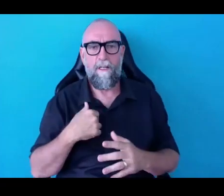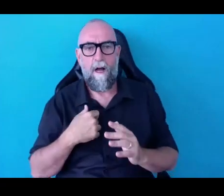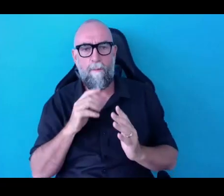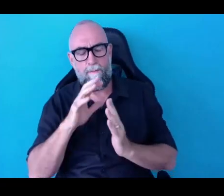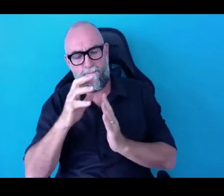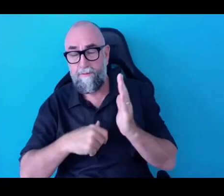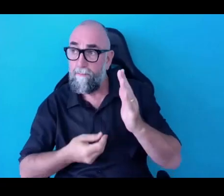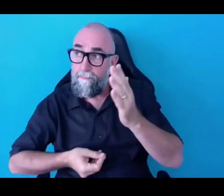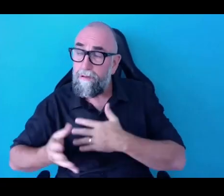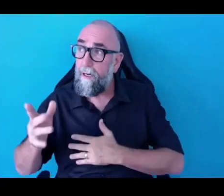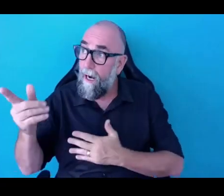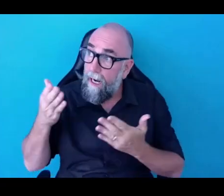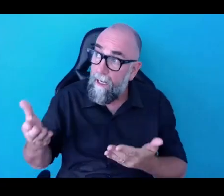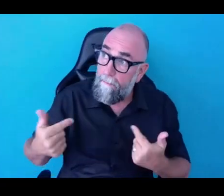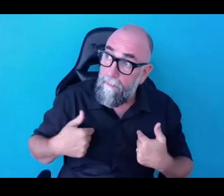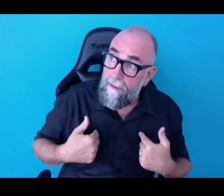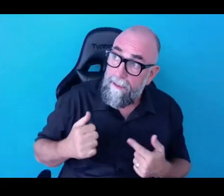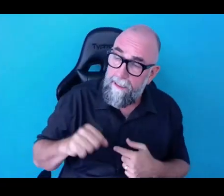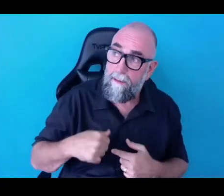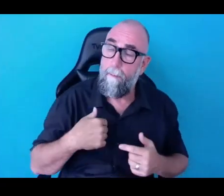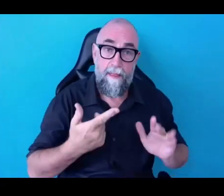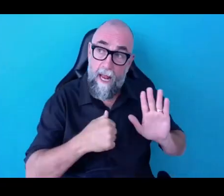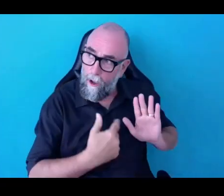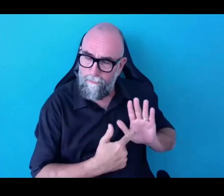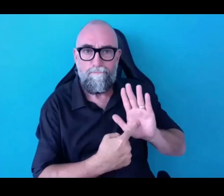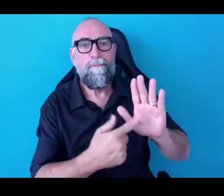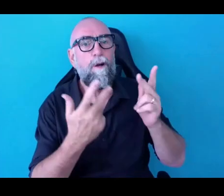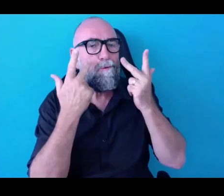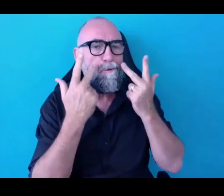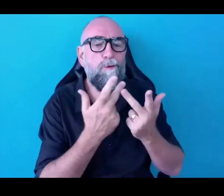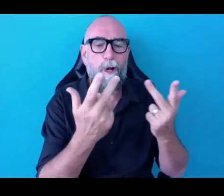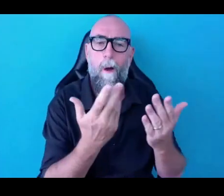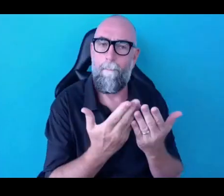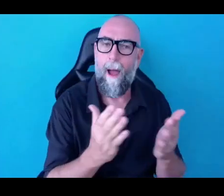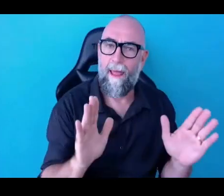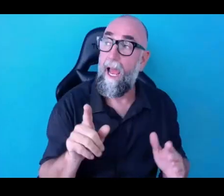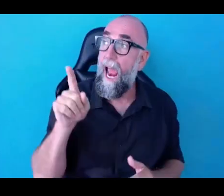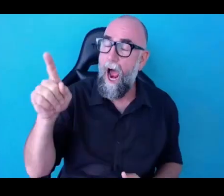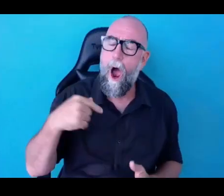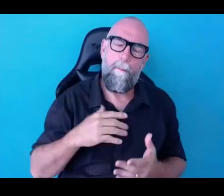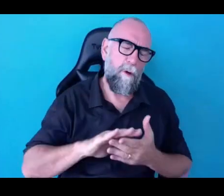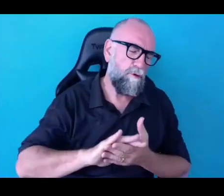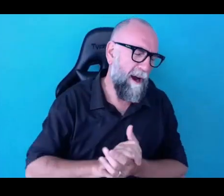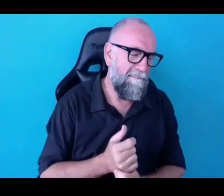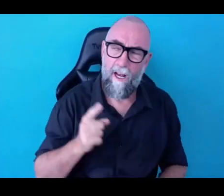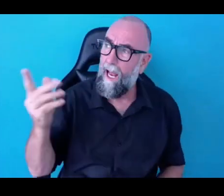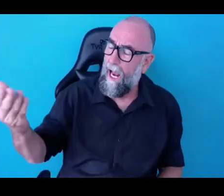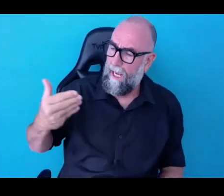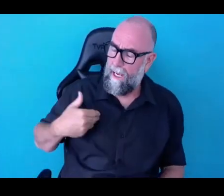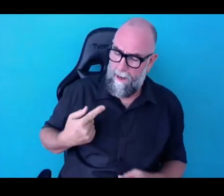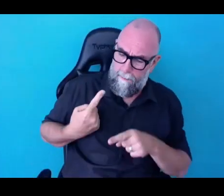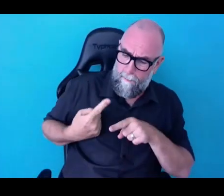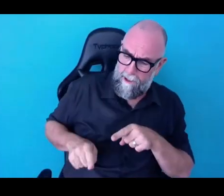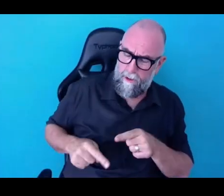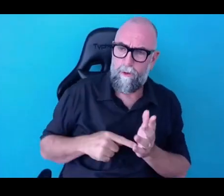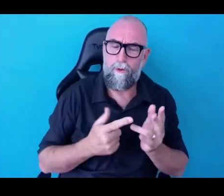approval before ever showing them publicly. And I'm so grateful that he allowed them to be seen as part of my practice, and